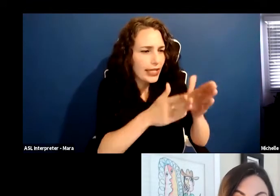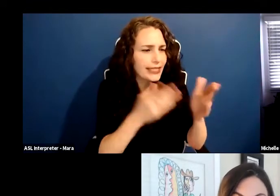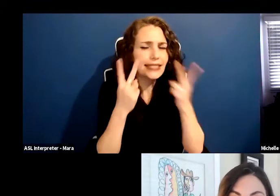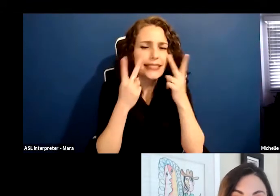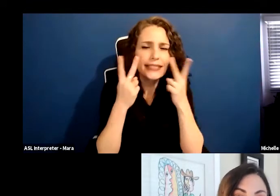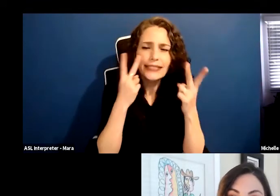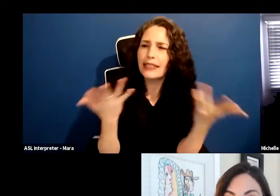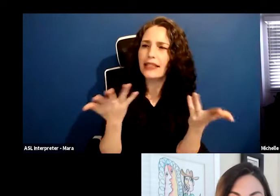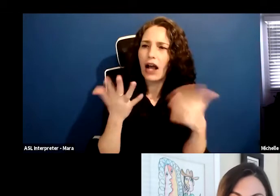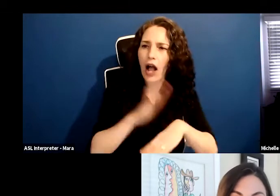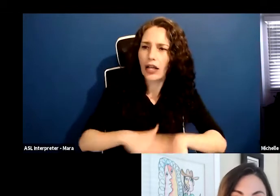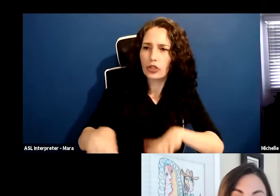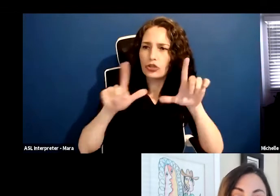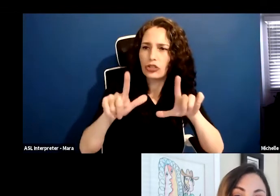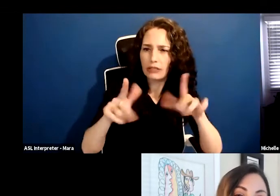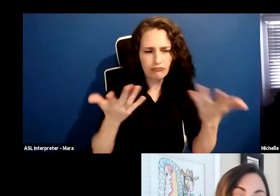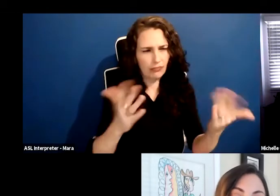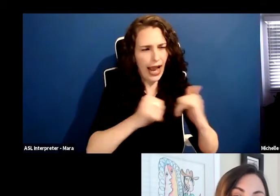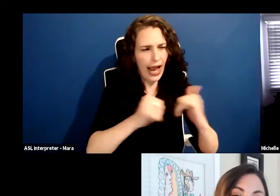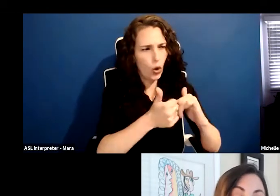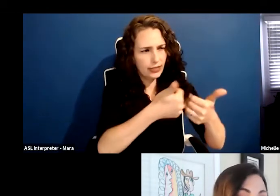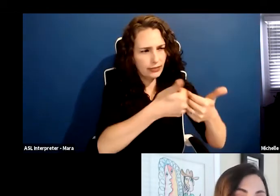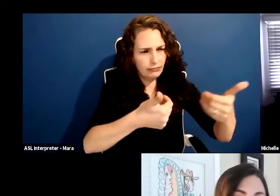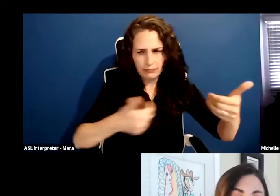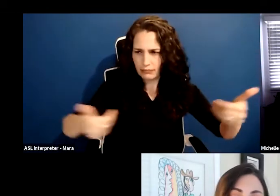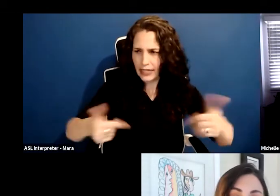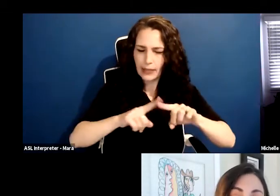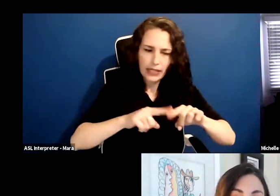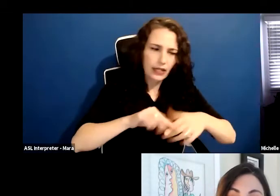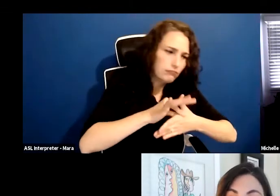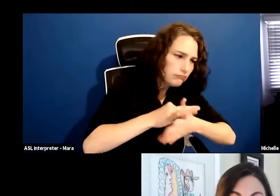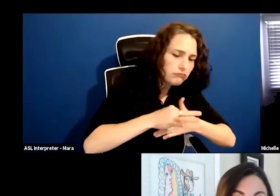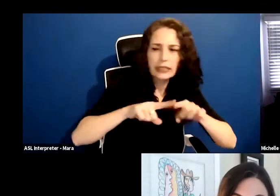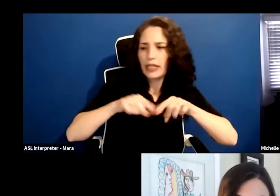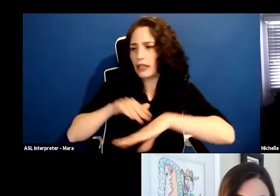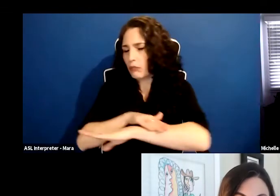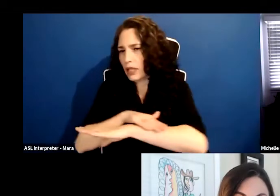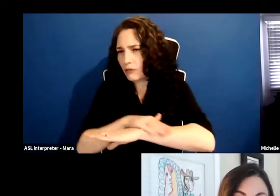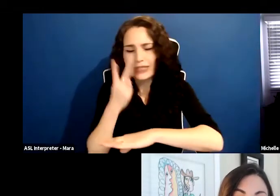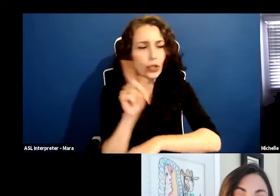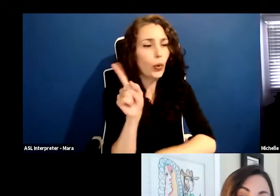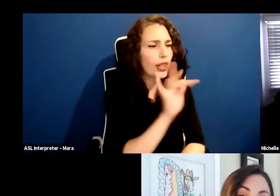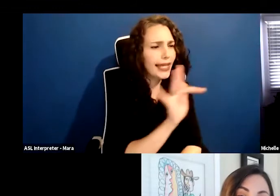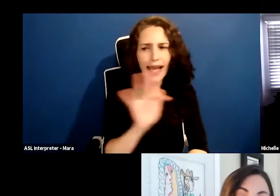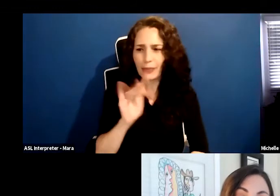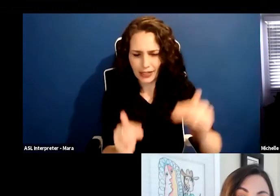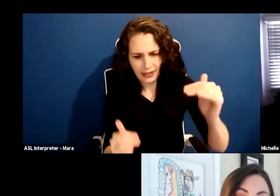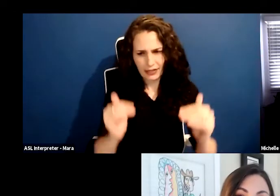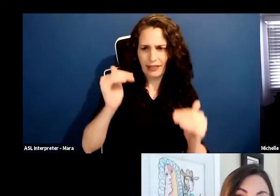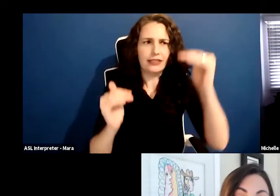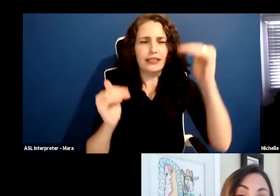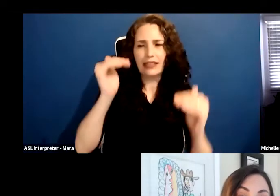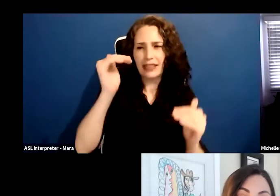in content and by platform, so we can understand where there are gaps, where there's great work being done, and where perhaps there